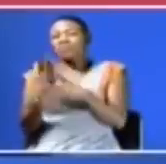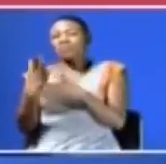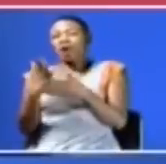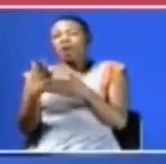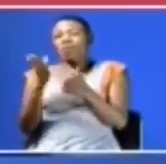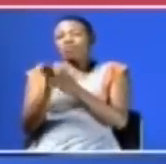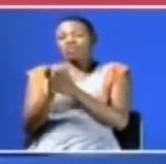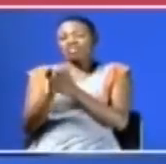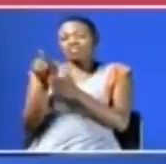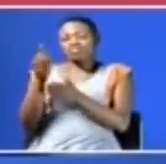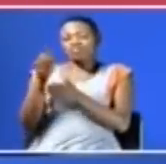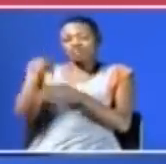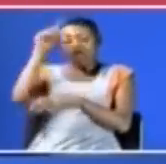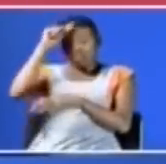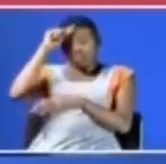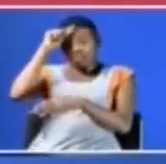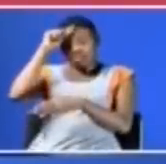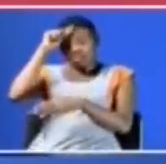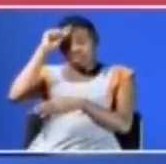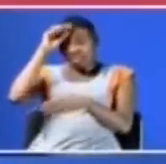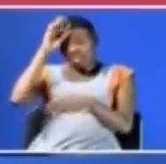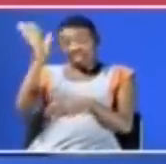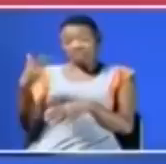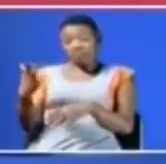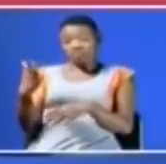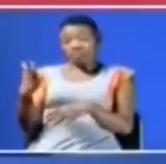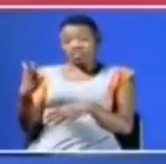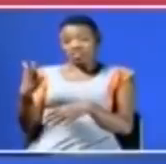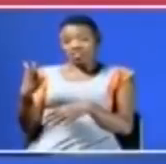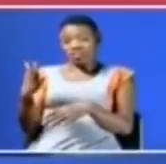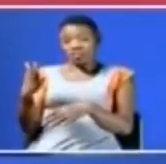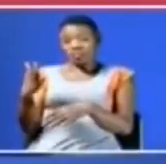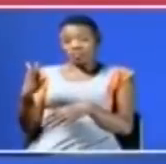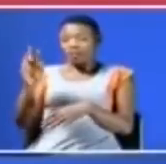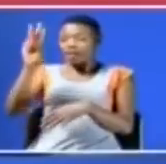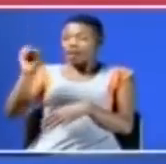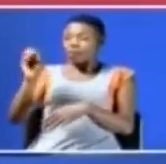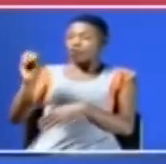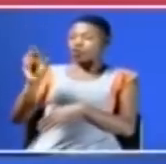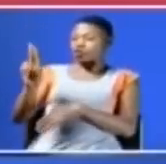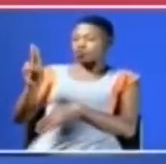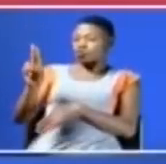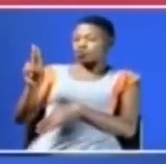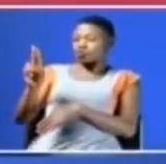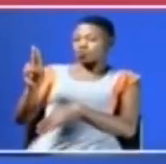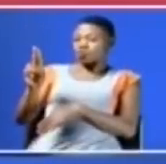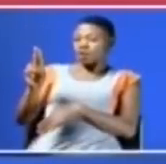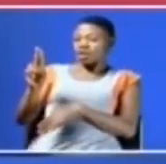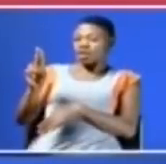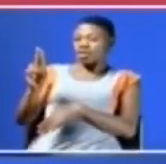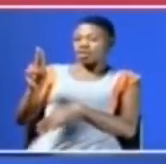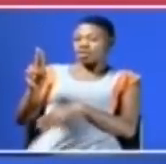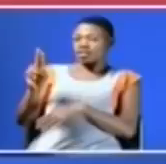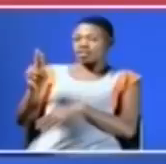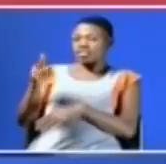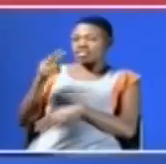because it was gazetted. So already you see the movement. Mm. It was not, the MOU did not envisage